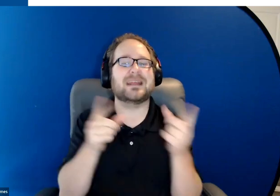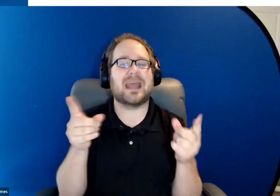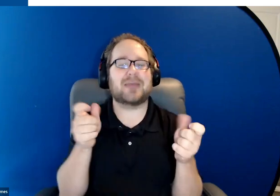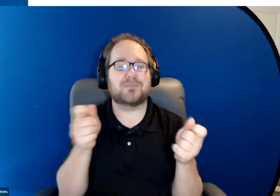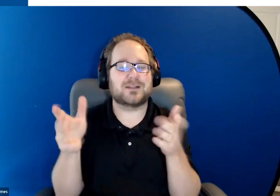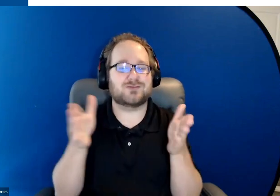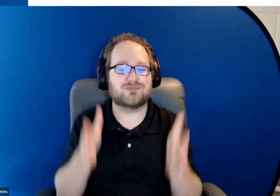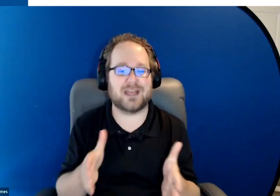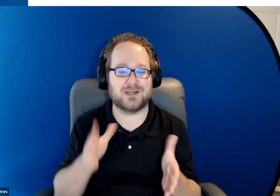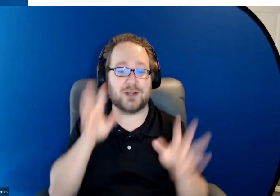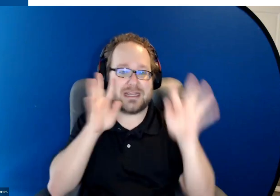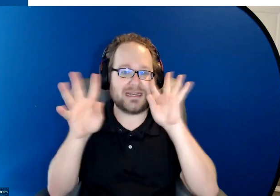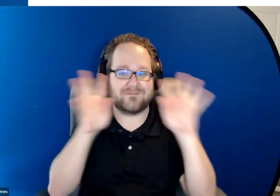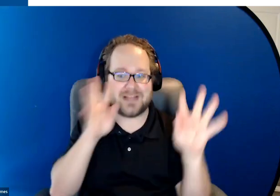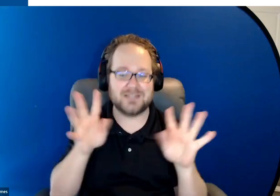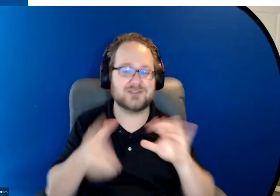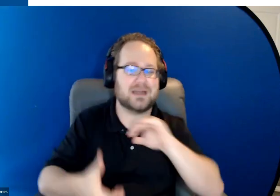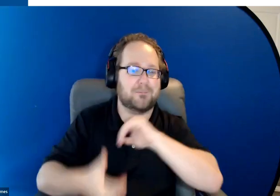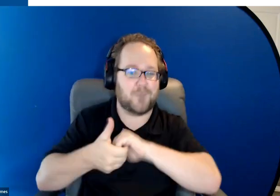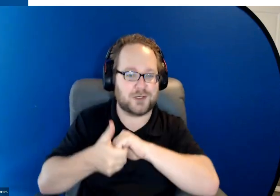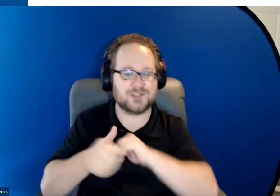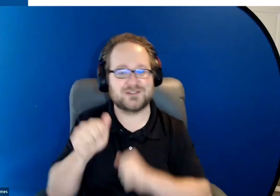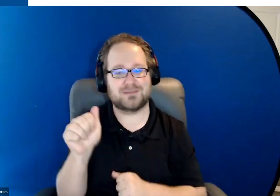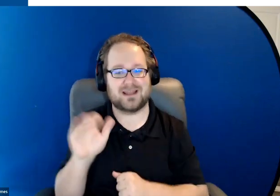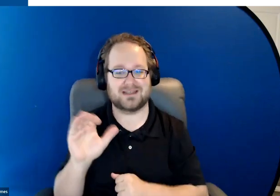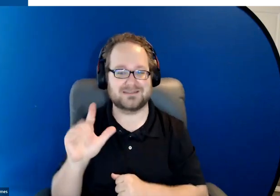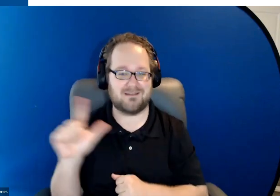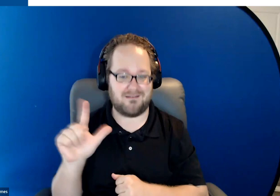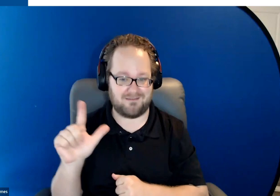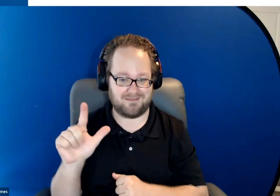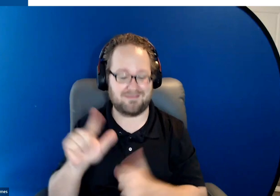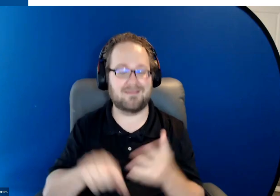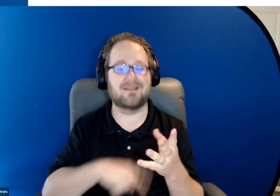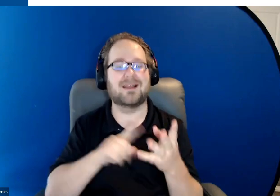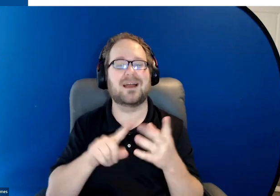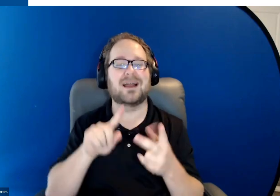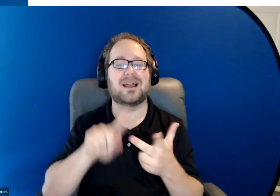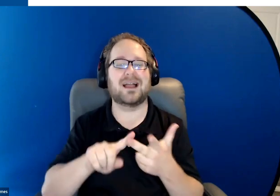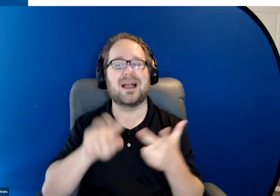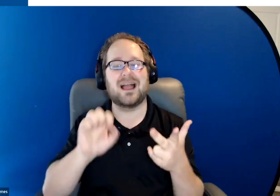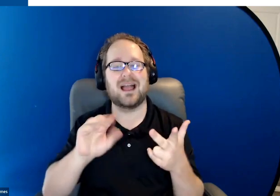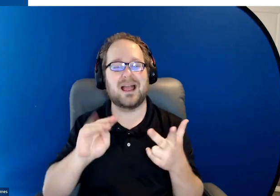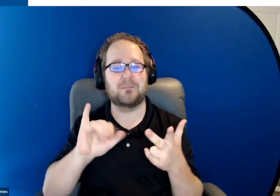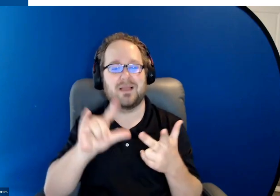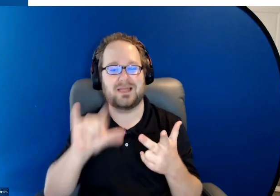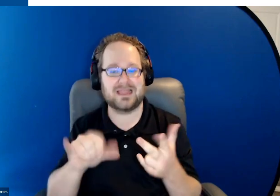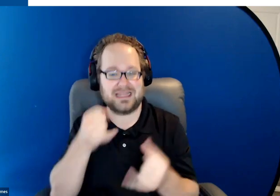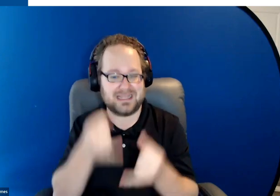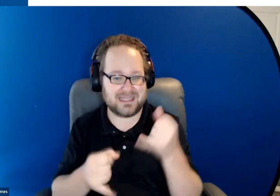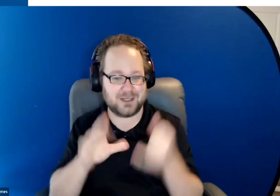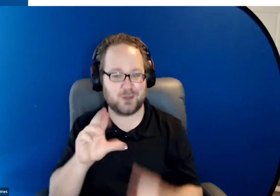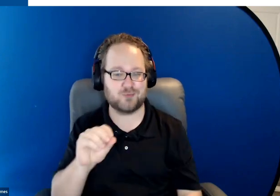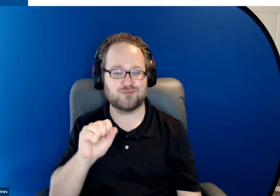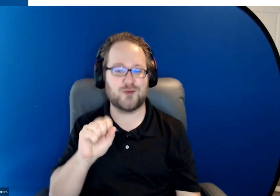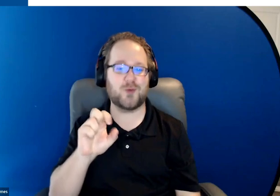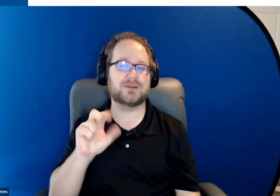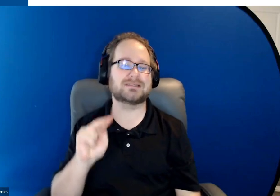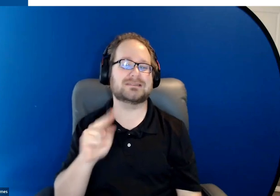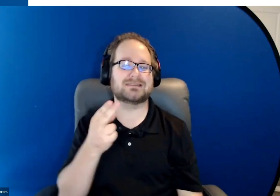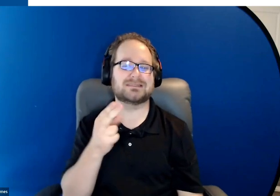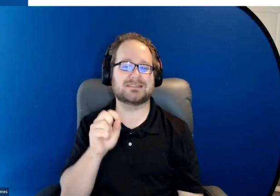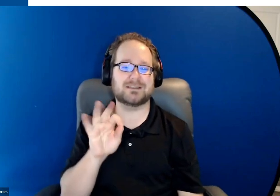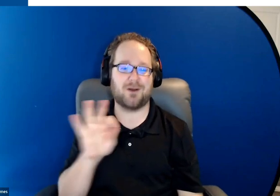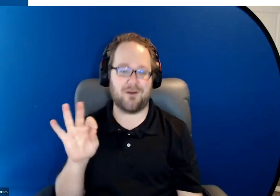Emily Rosenoff, the Director of the Division of Long-Term Services and Supports Policy at HHS's Office of the